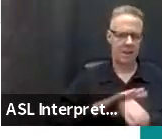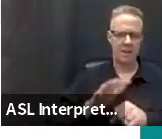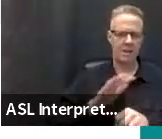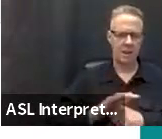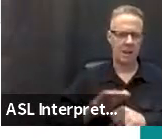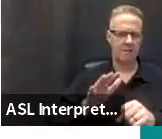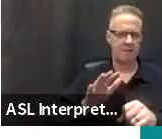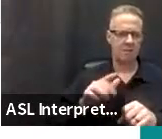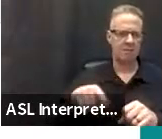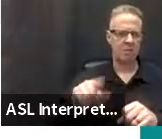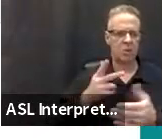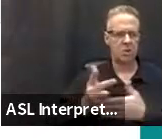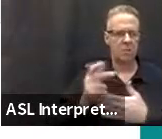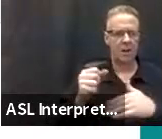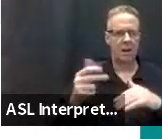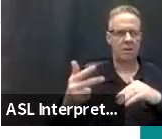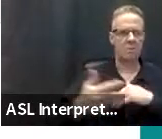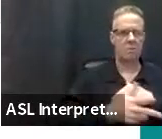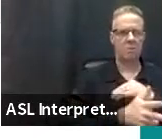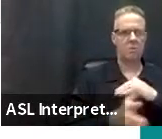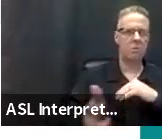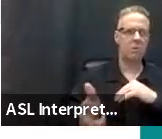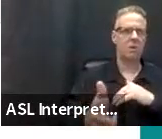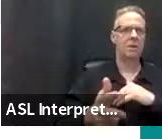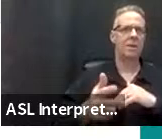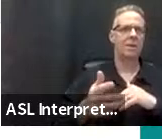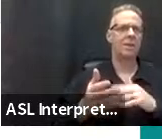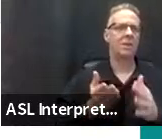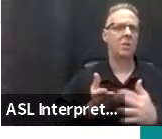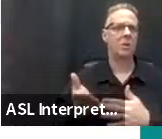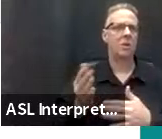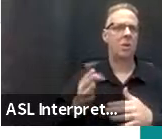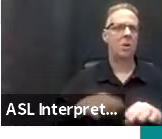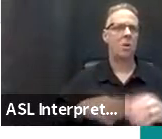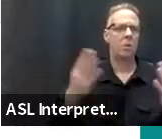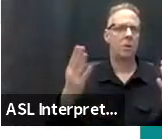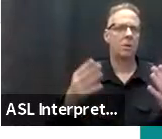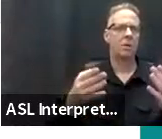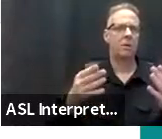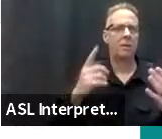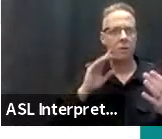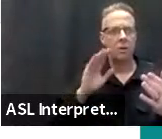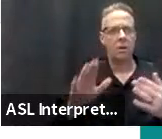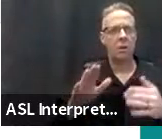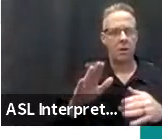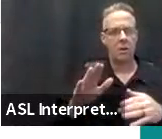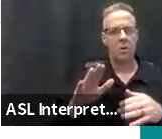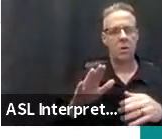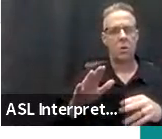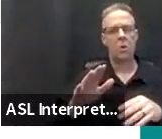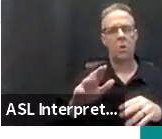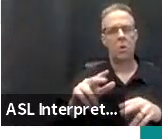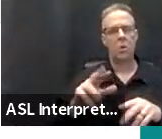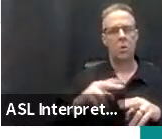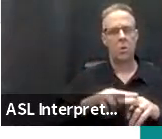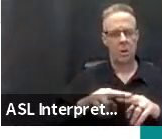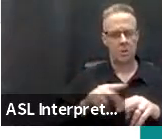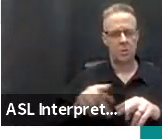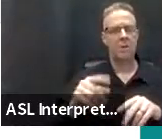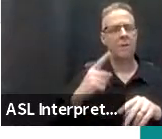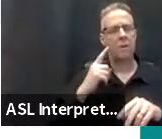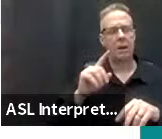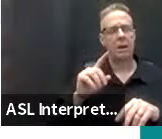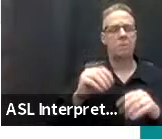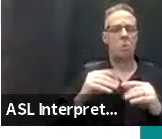think, that the ships could maneuver under the current opening in the railroad bridge and then get to the